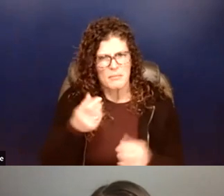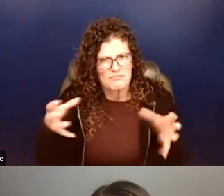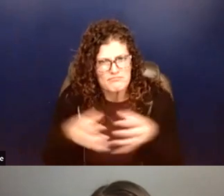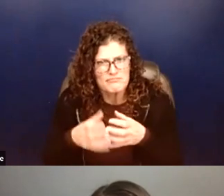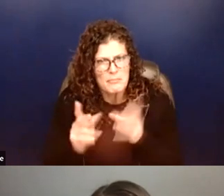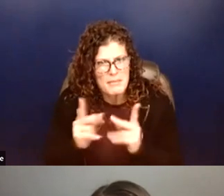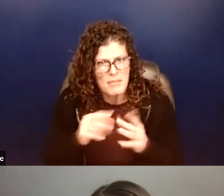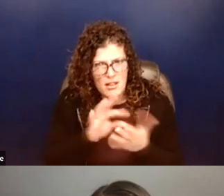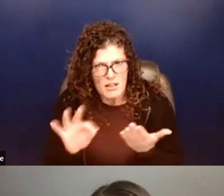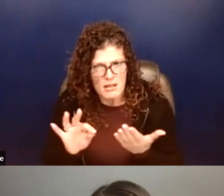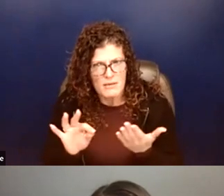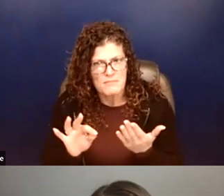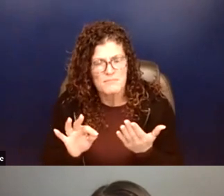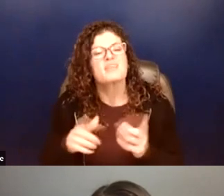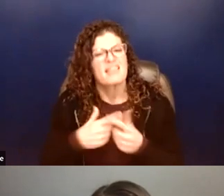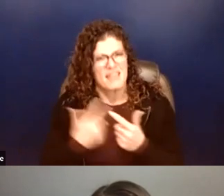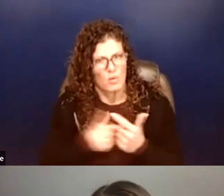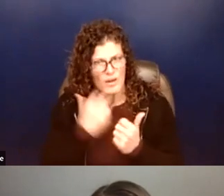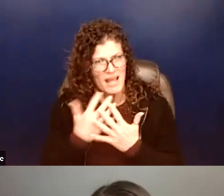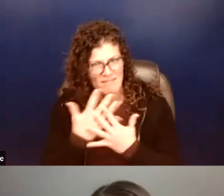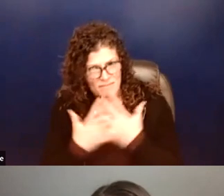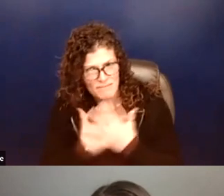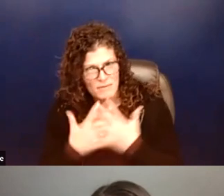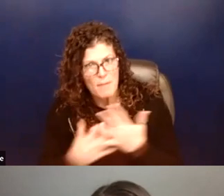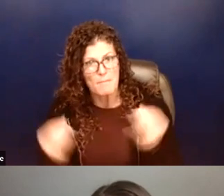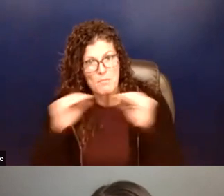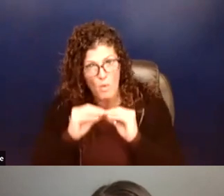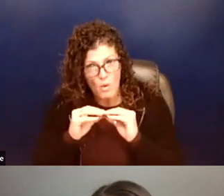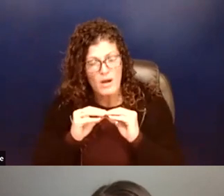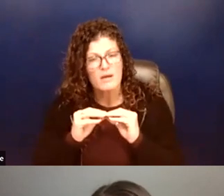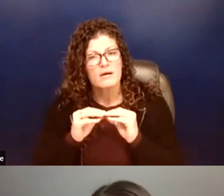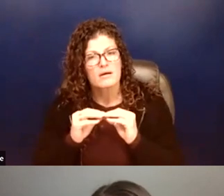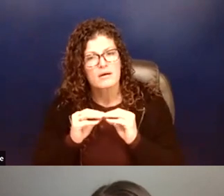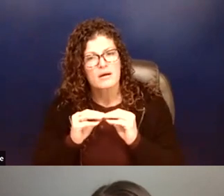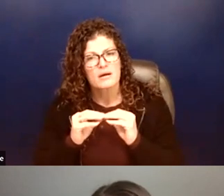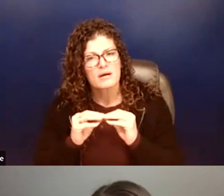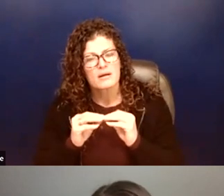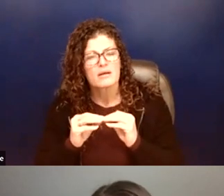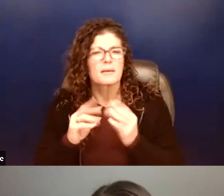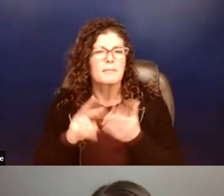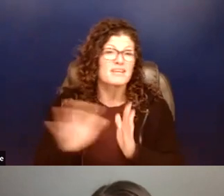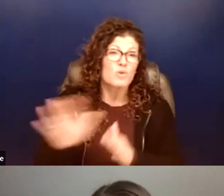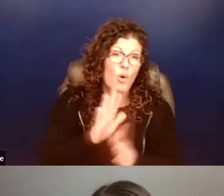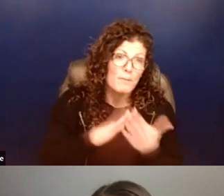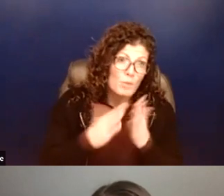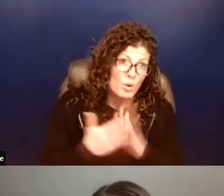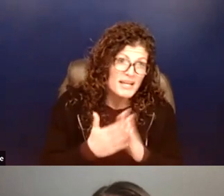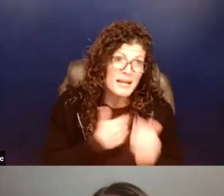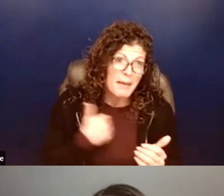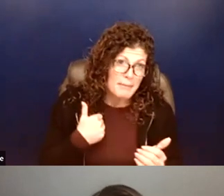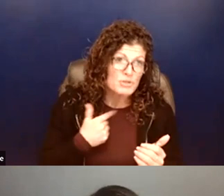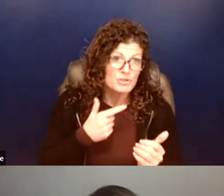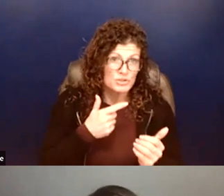search firm will be able to provide further vetting information that includes input received from community members that the final candidates have worked